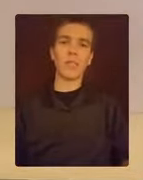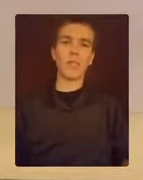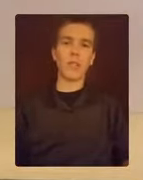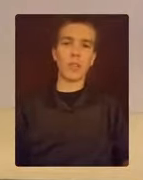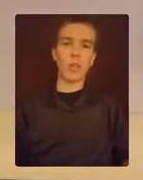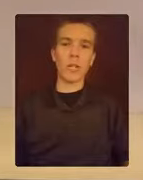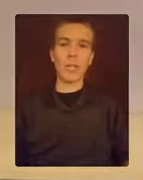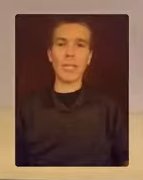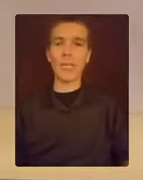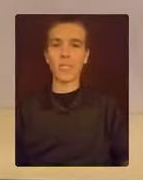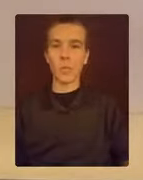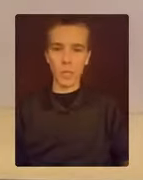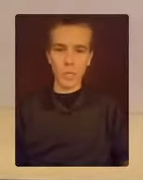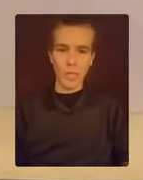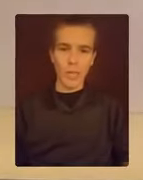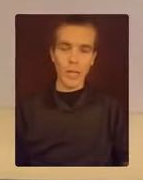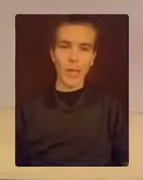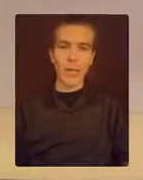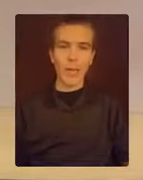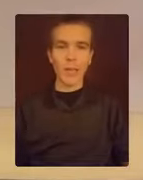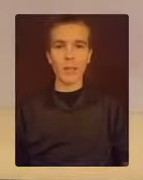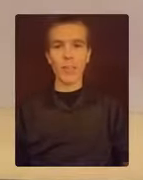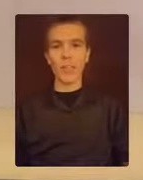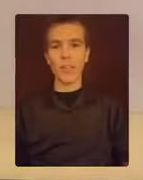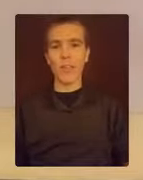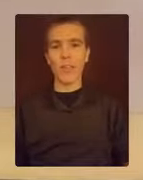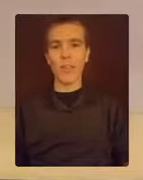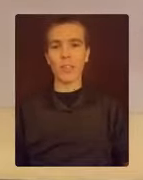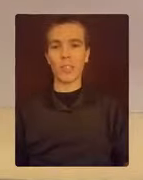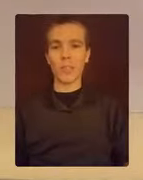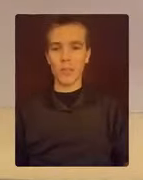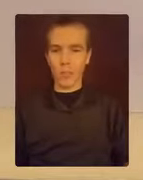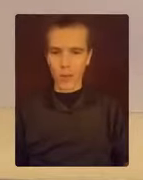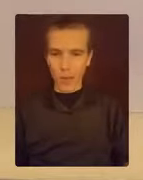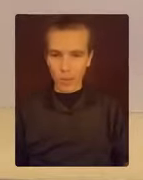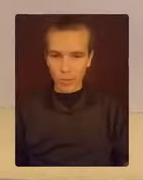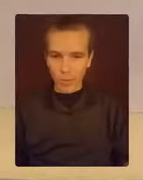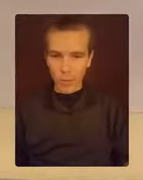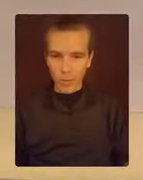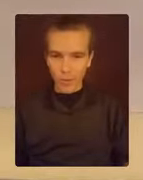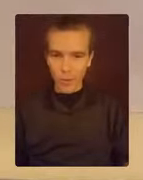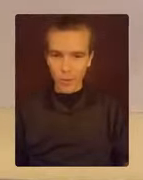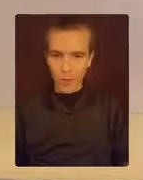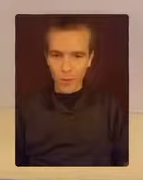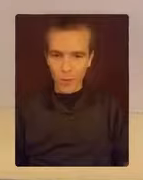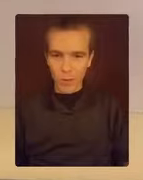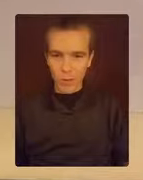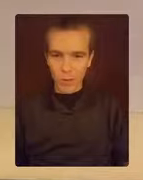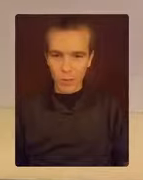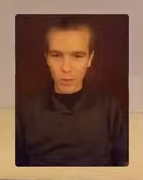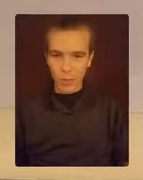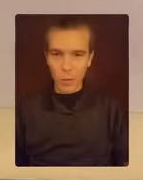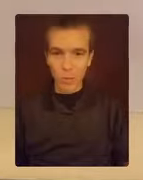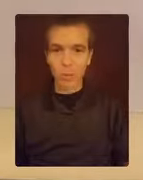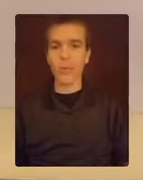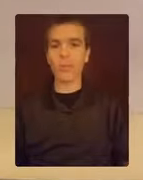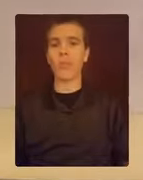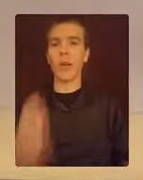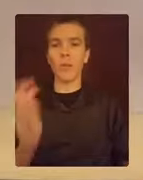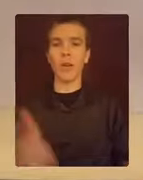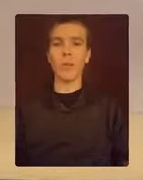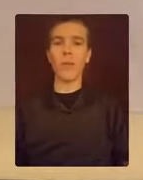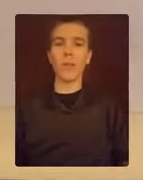podcast starting next week. It is this negative. I believe he is somewhere else at the moment.